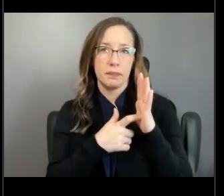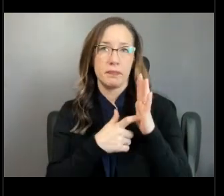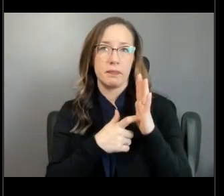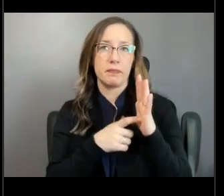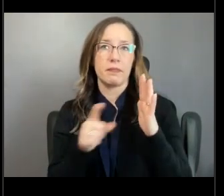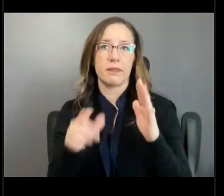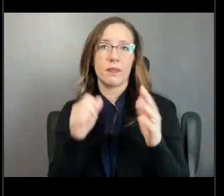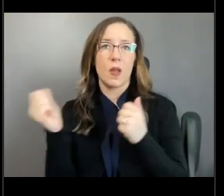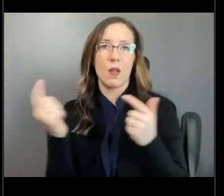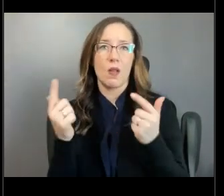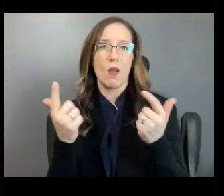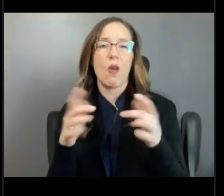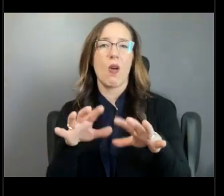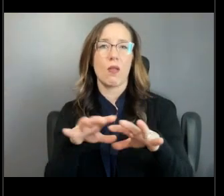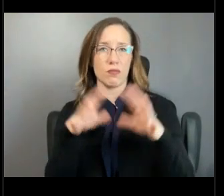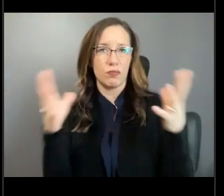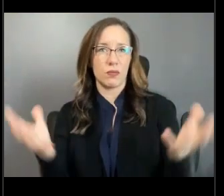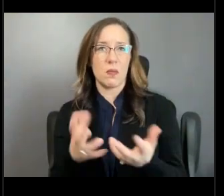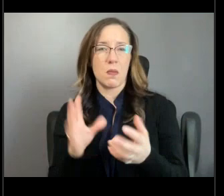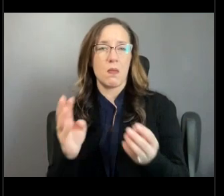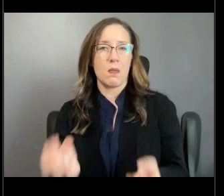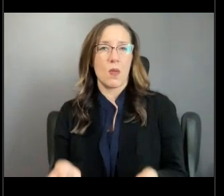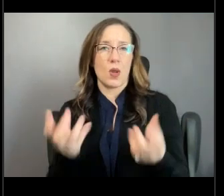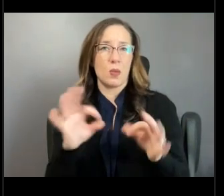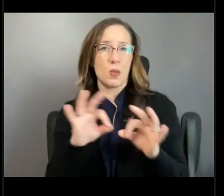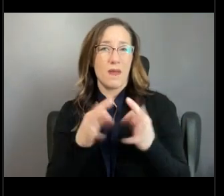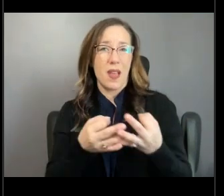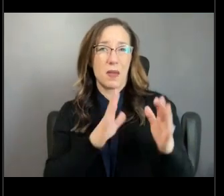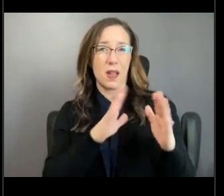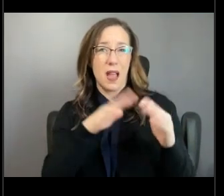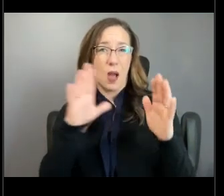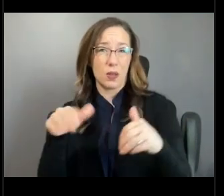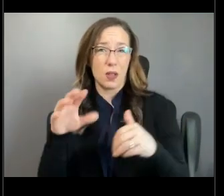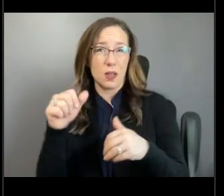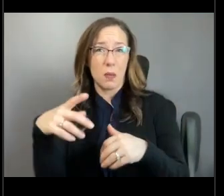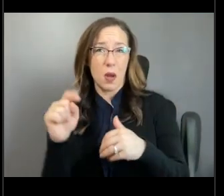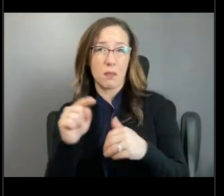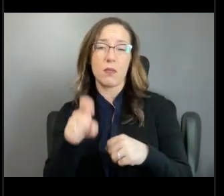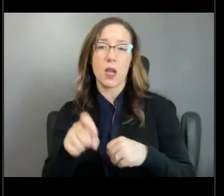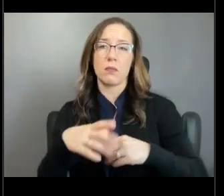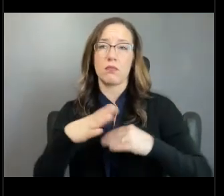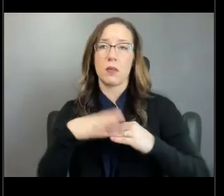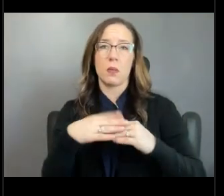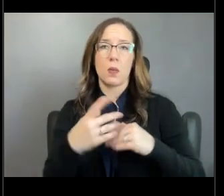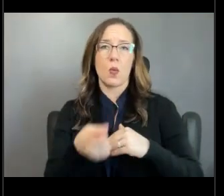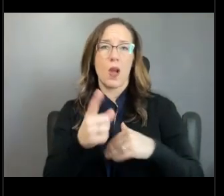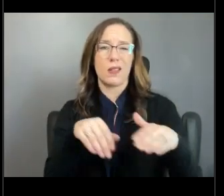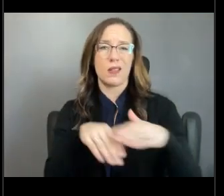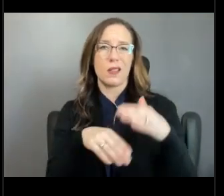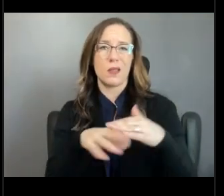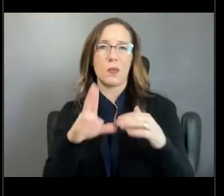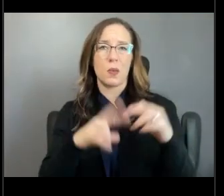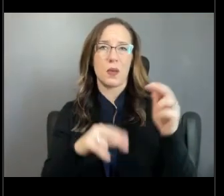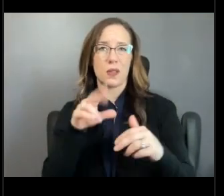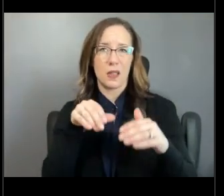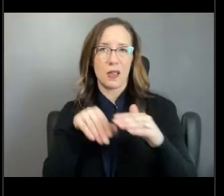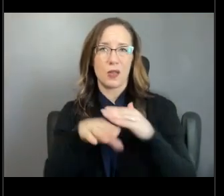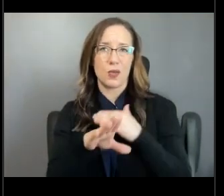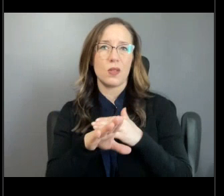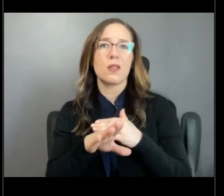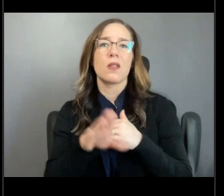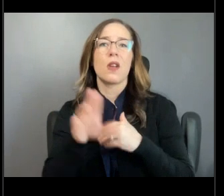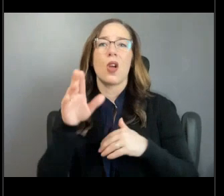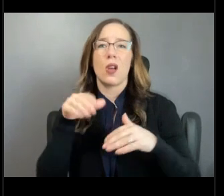that all covered multifamily dwellings have at least one accessible building entrance on